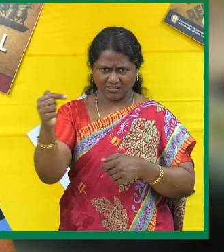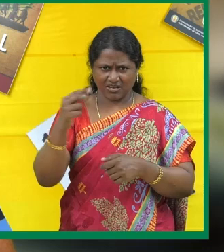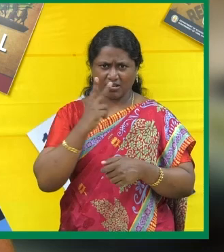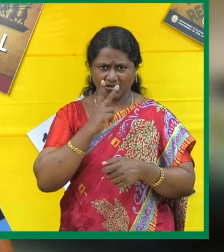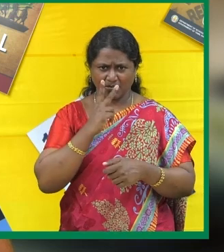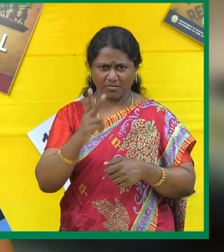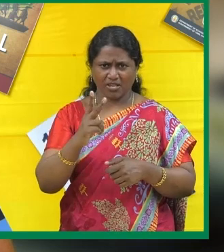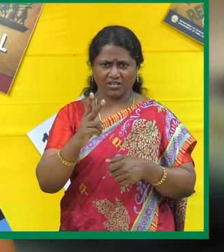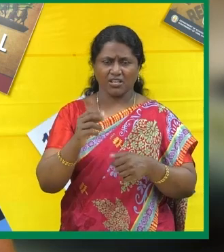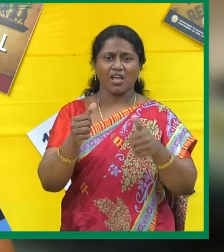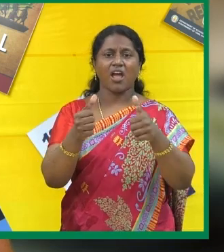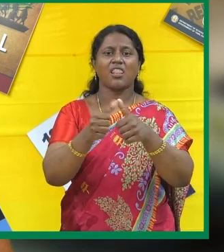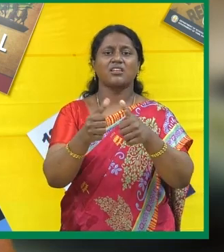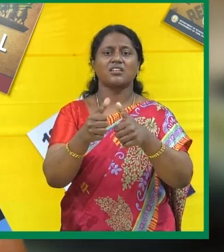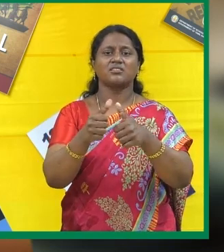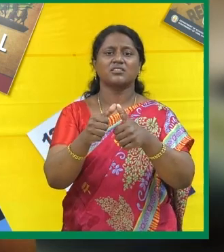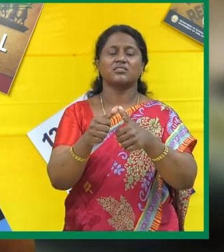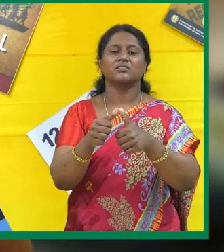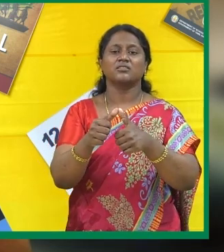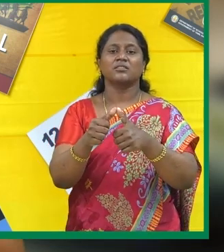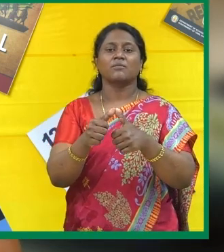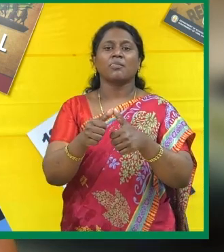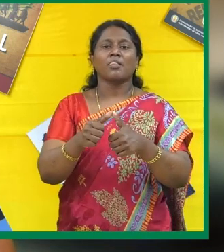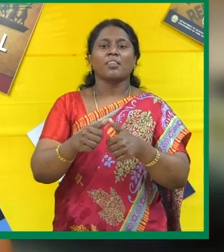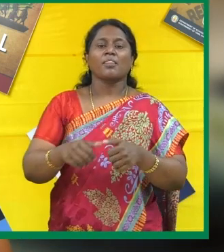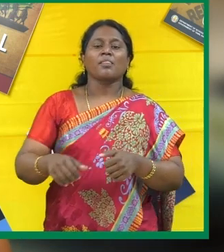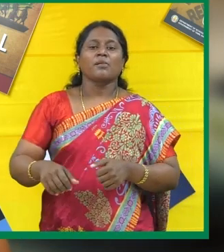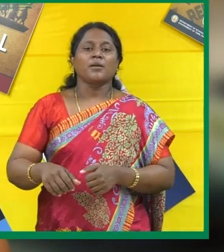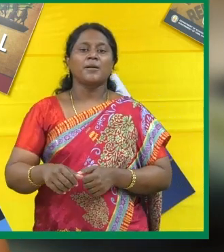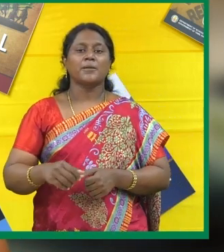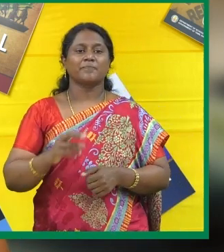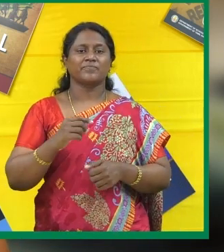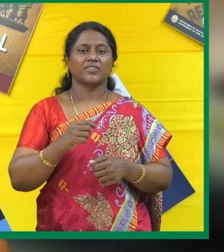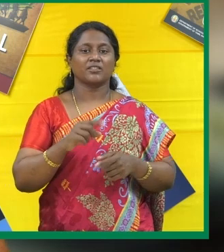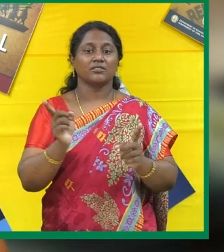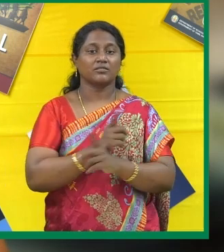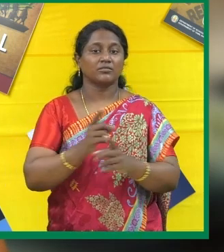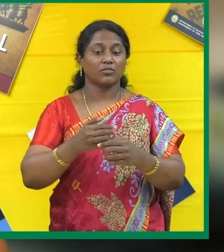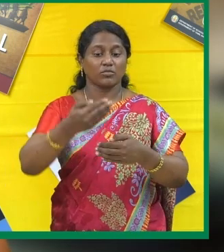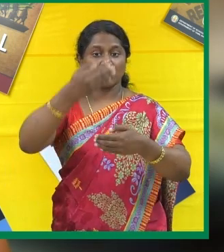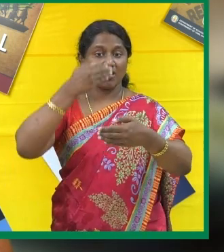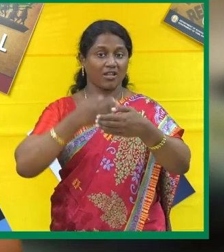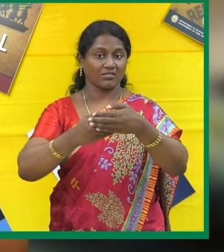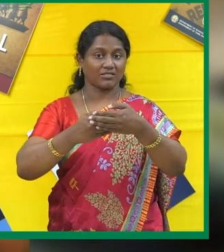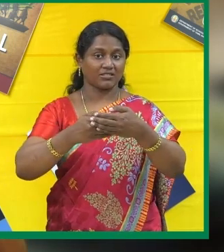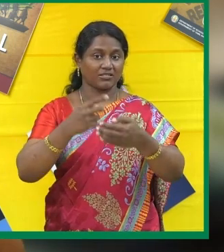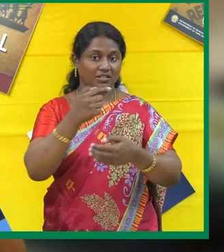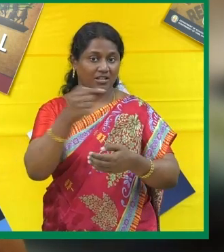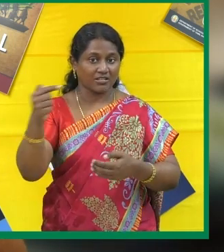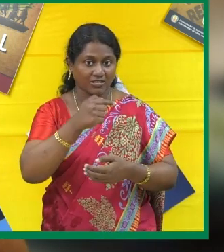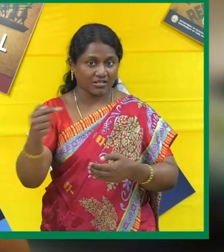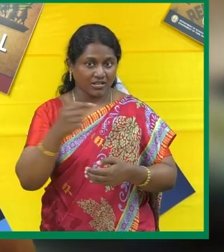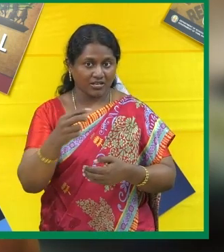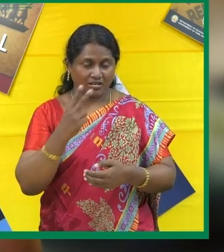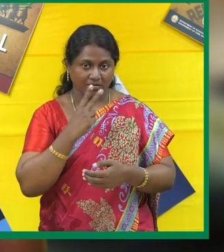we find out? In the so let the way wind up the hill or down. So, alliteration